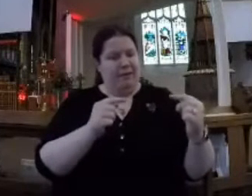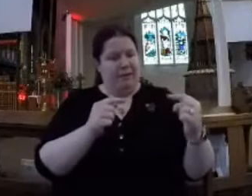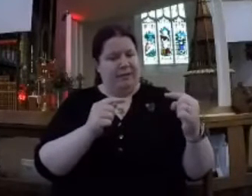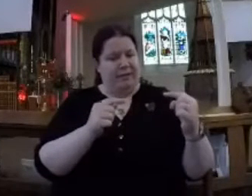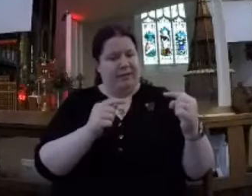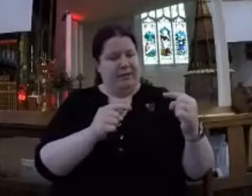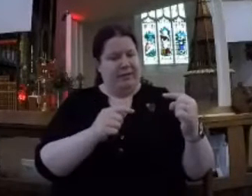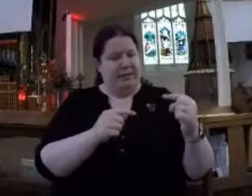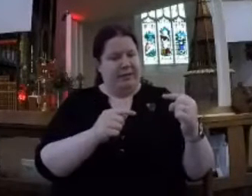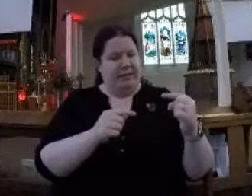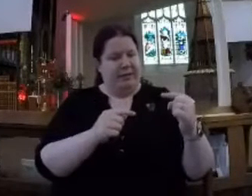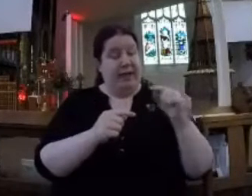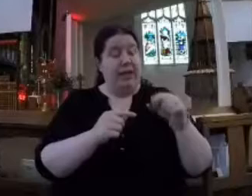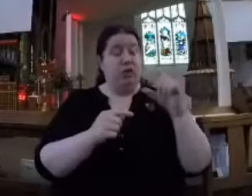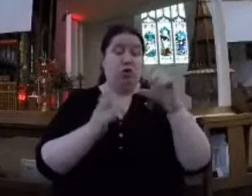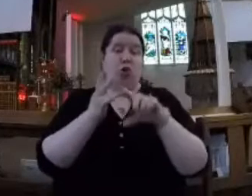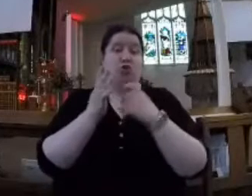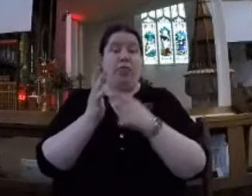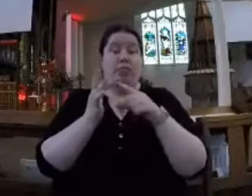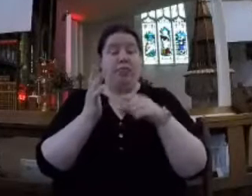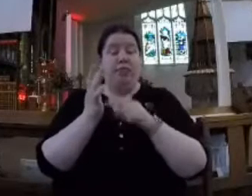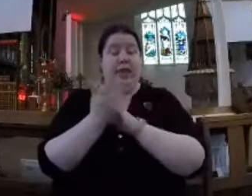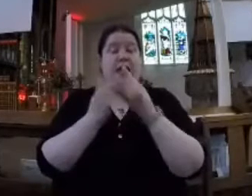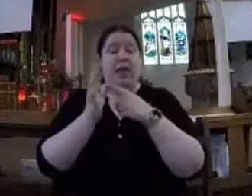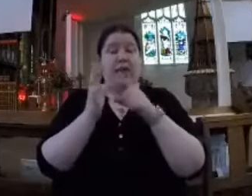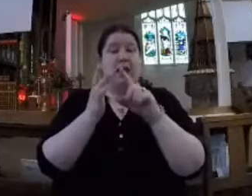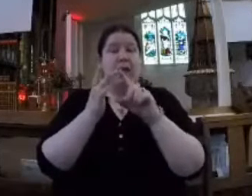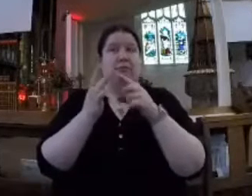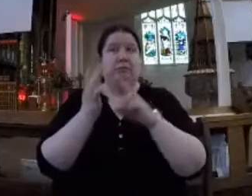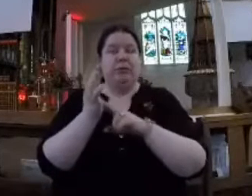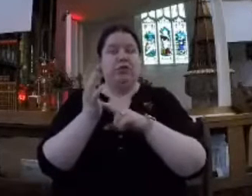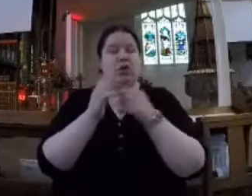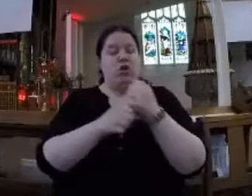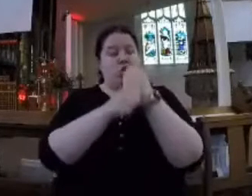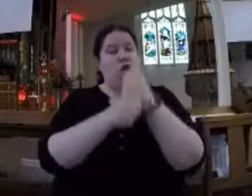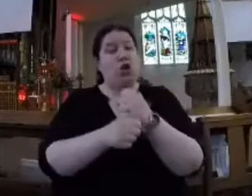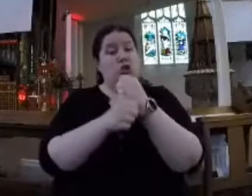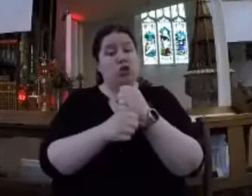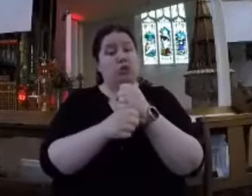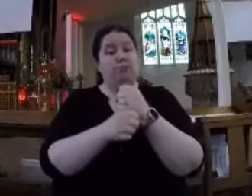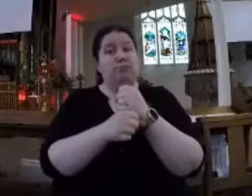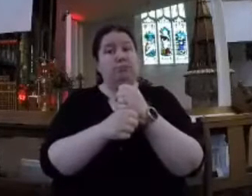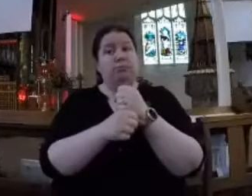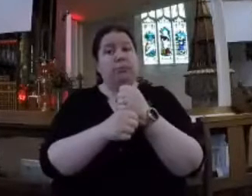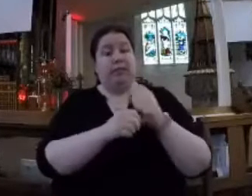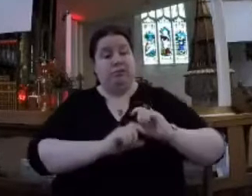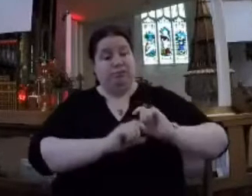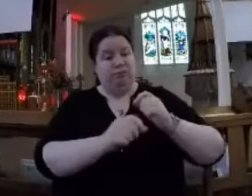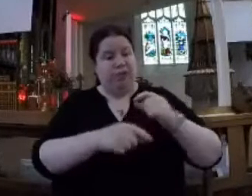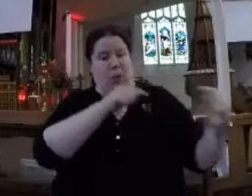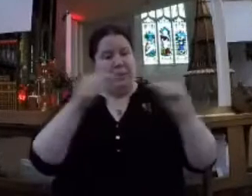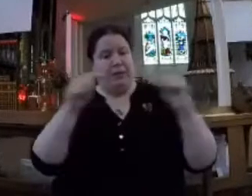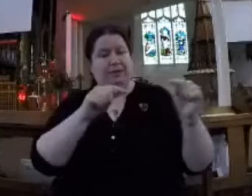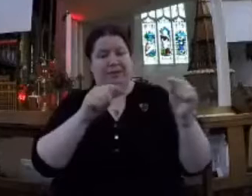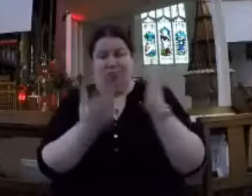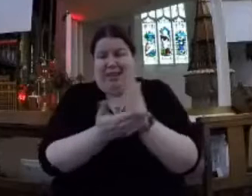still alive in the Corinthian church. And if we're honest, it's alive in ourselves. And within